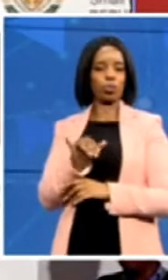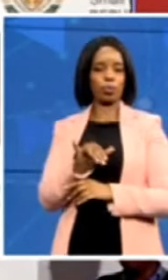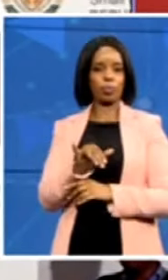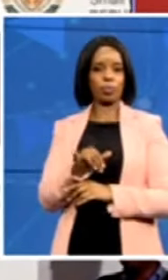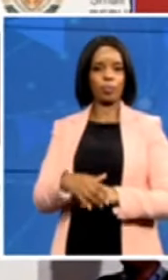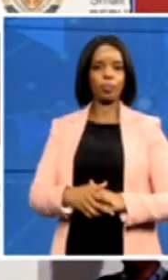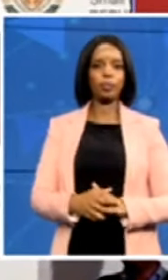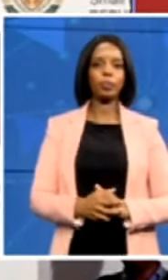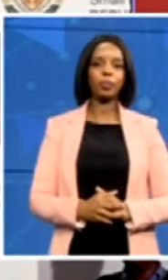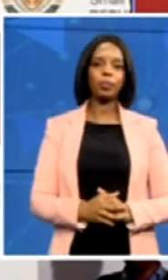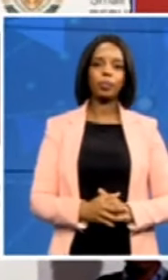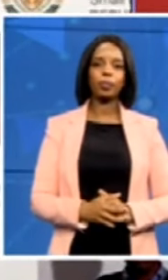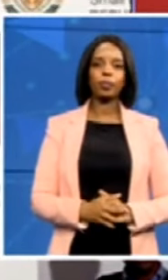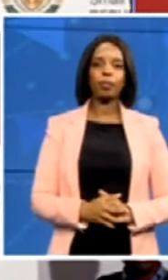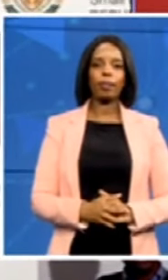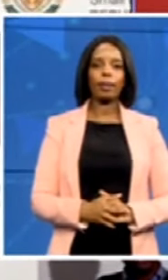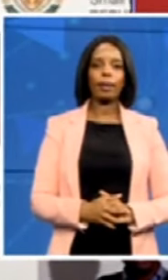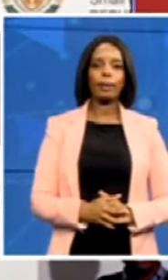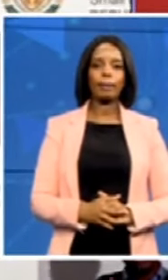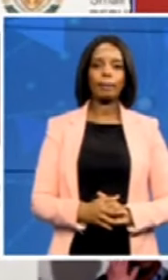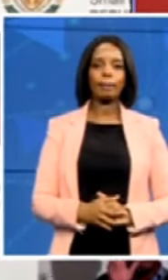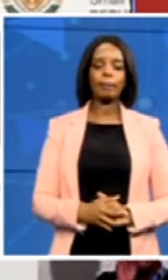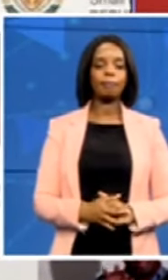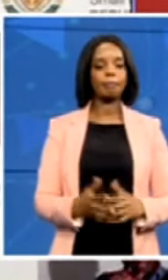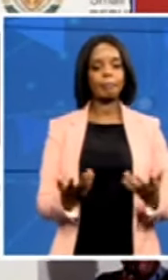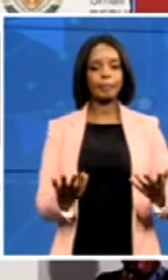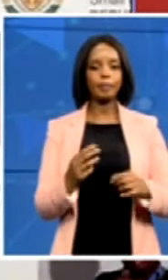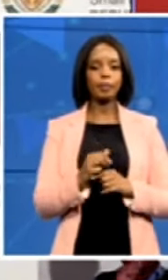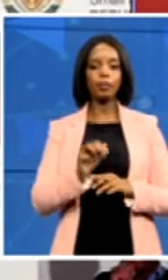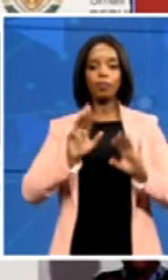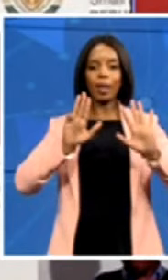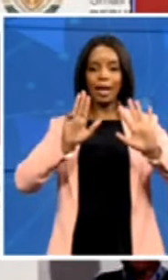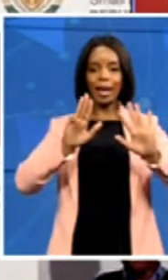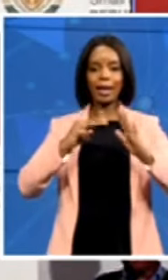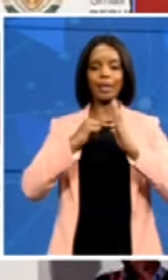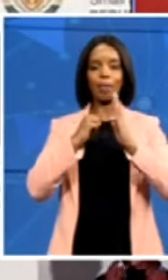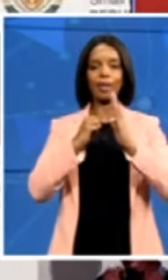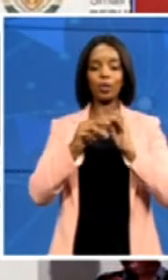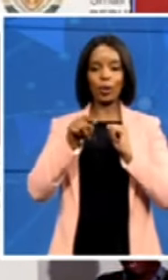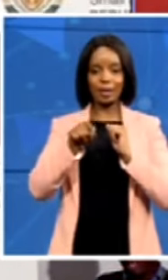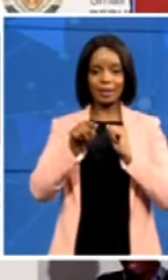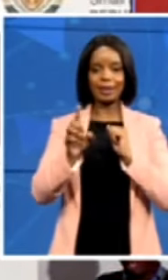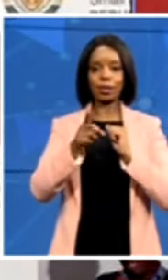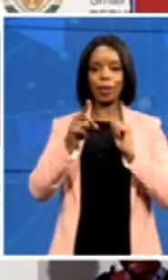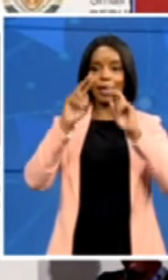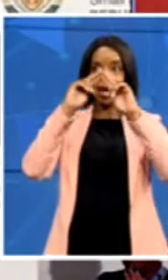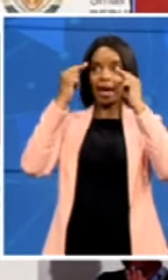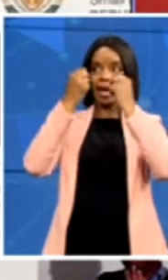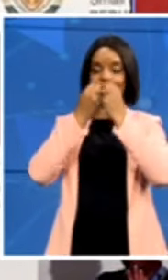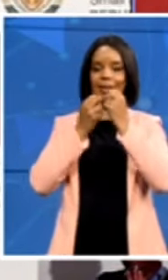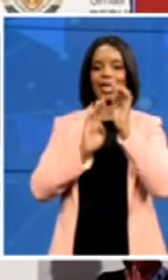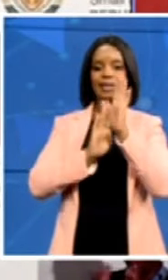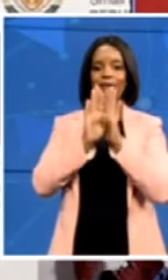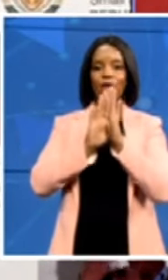Well, the 9 million that I spoke about is what the National Development Plan dictates must happen. The